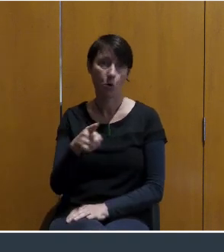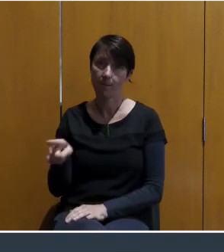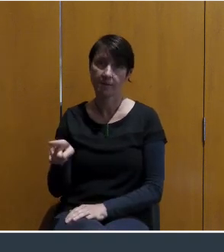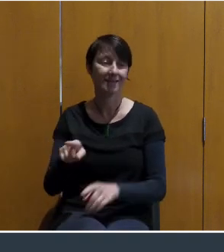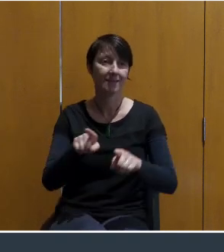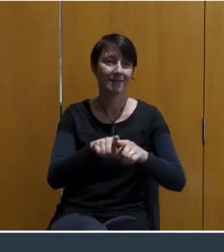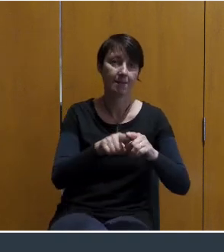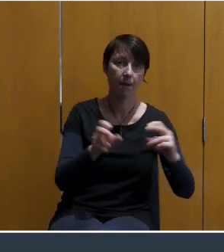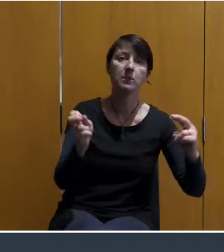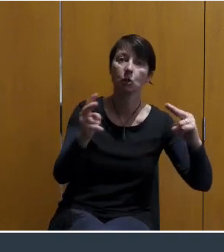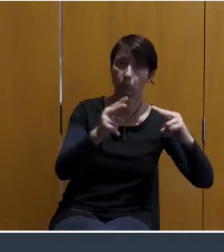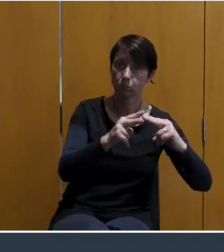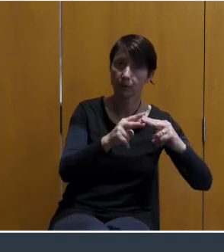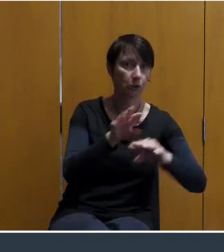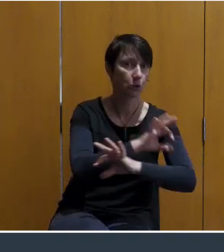right? Okay, thank you.